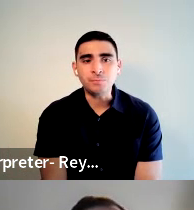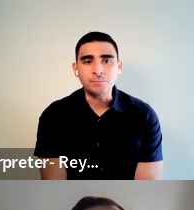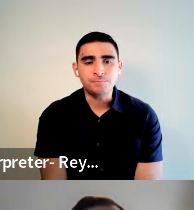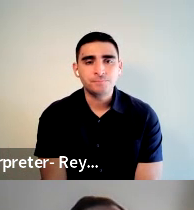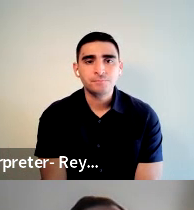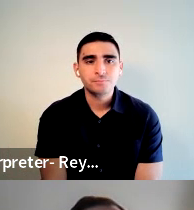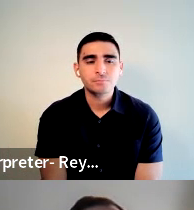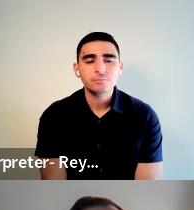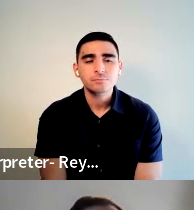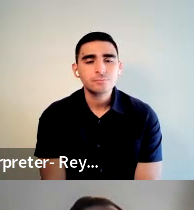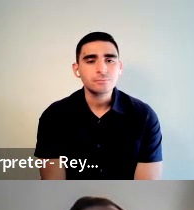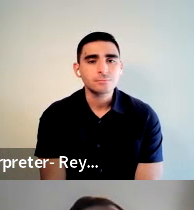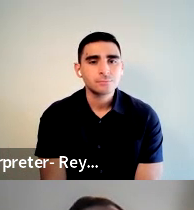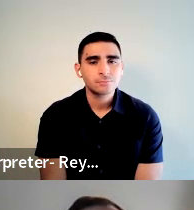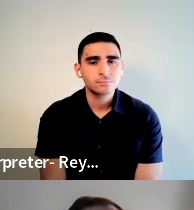Okay.